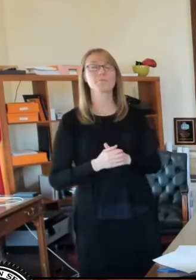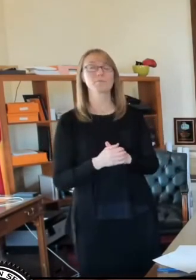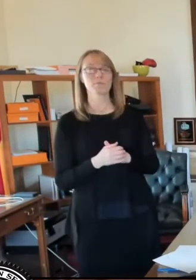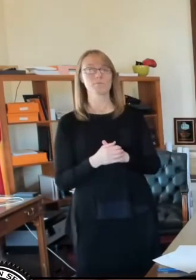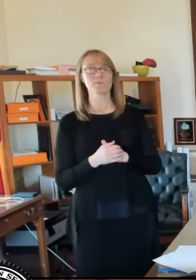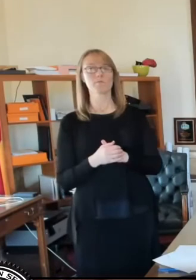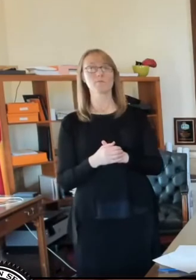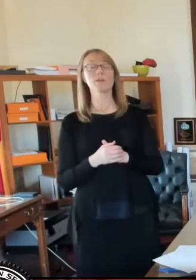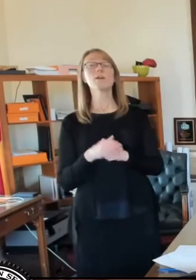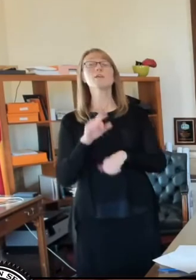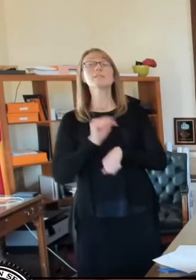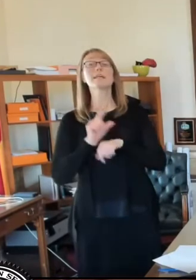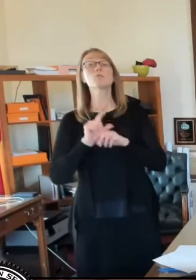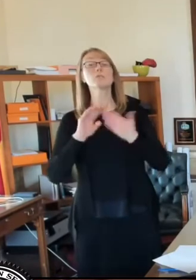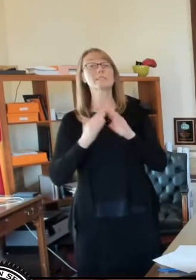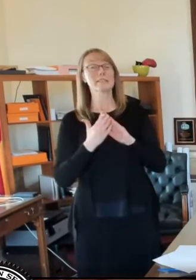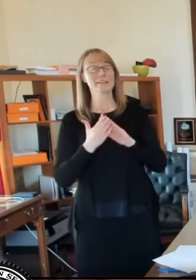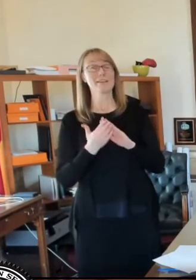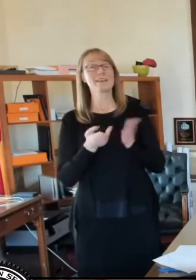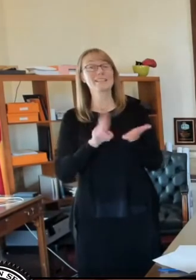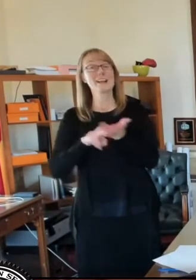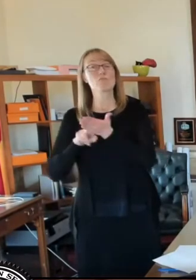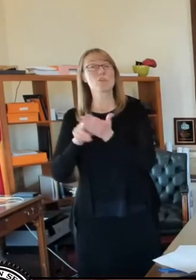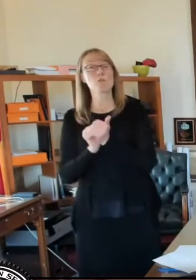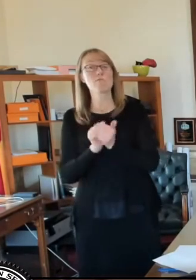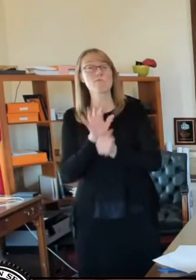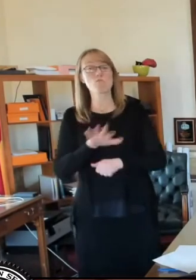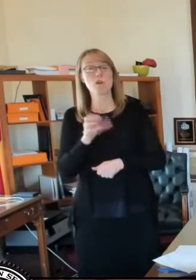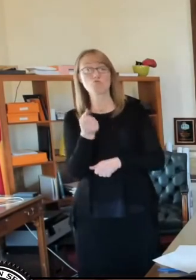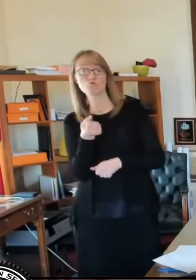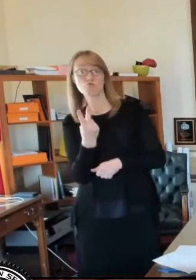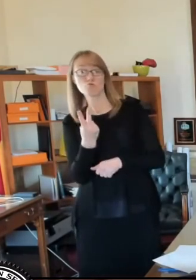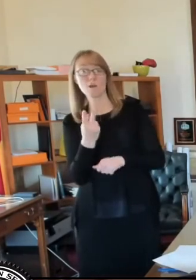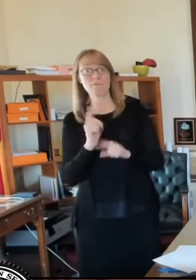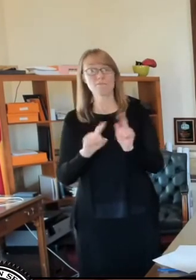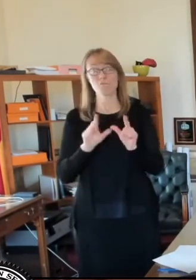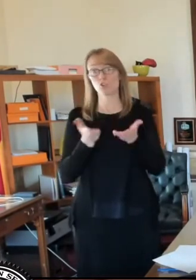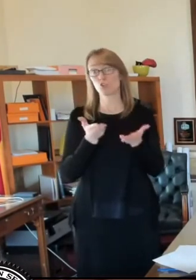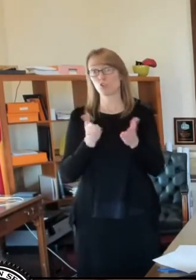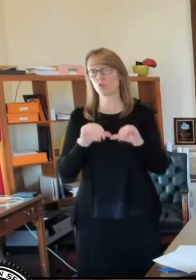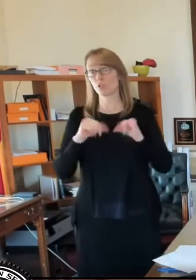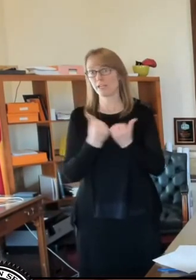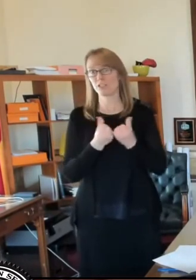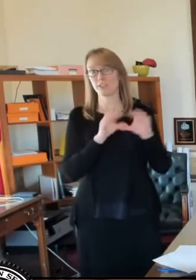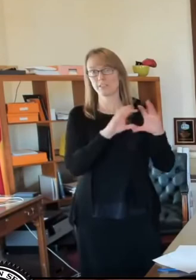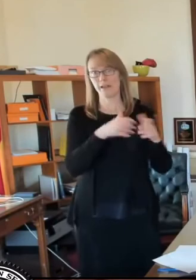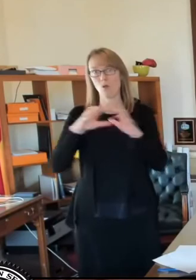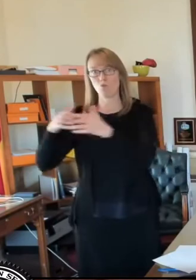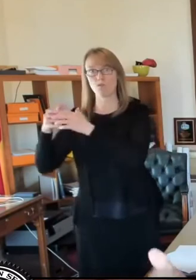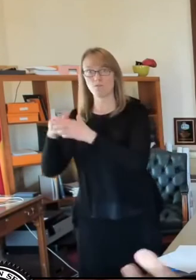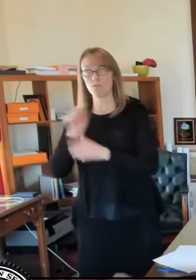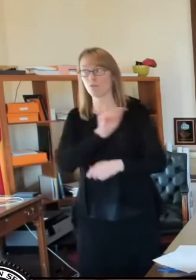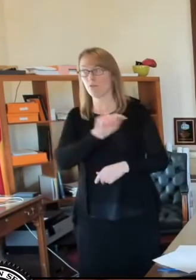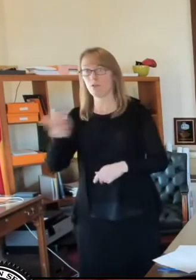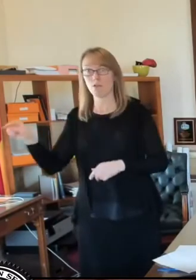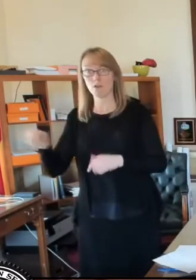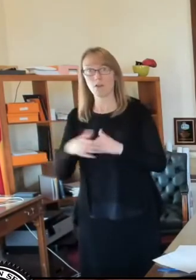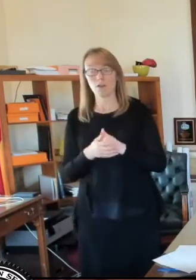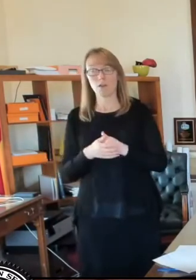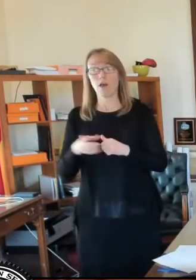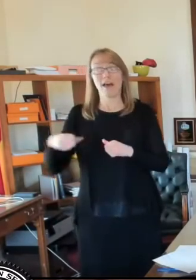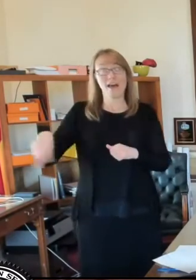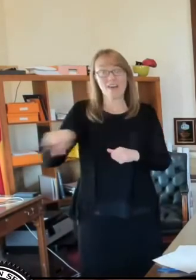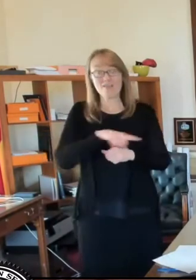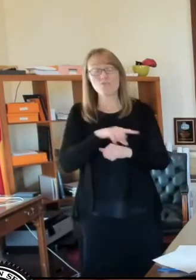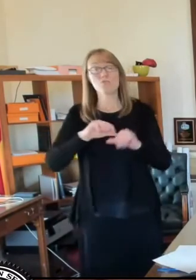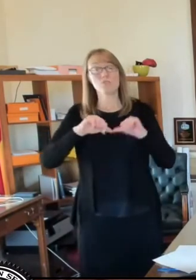dozen social service agencies who are working extremely hard every single day to get the documentation